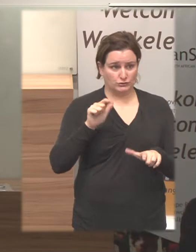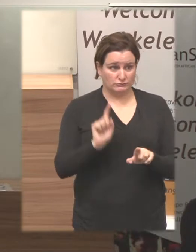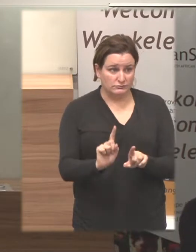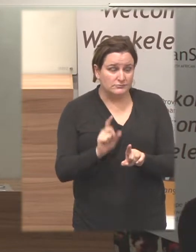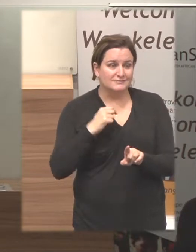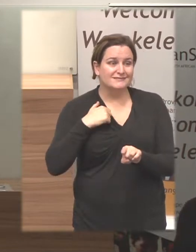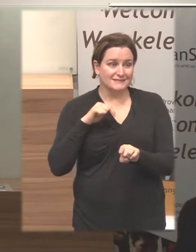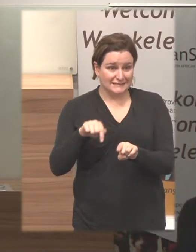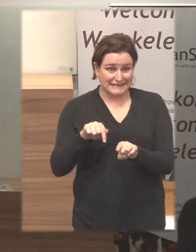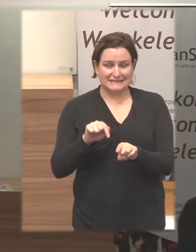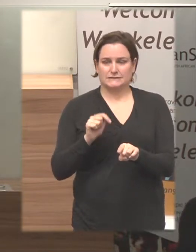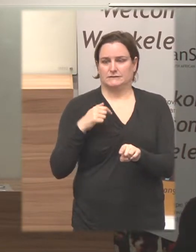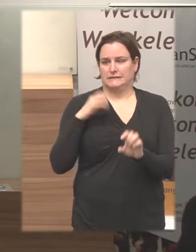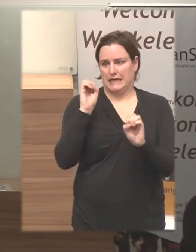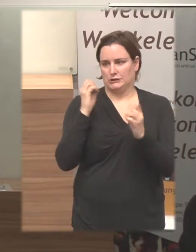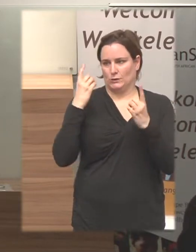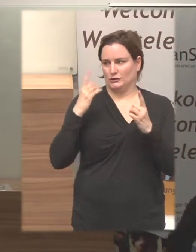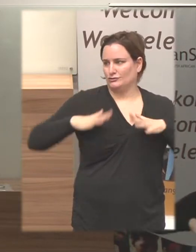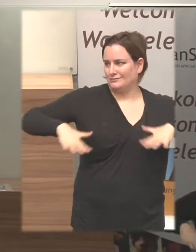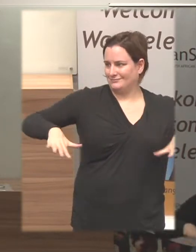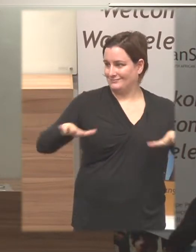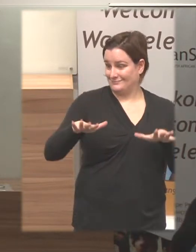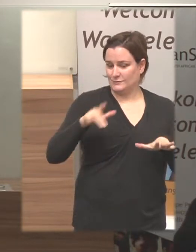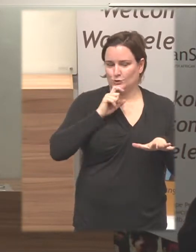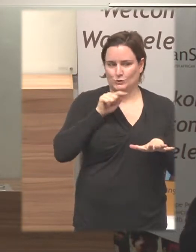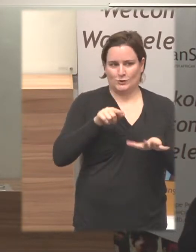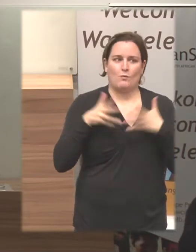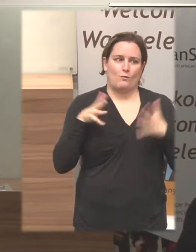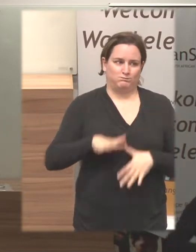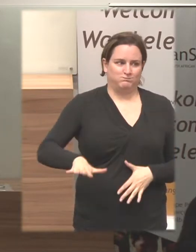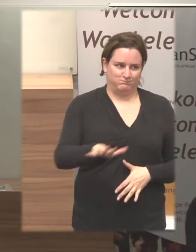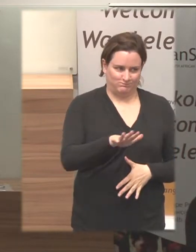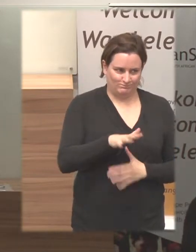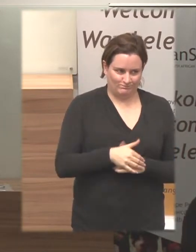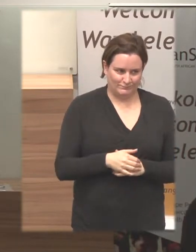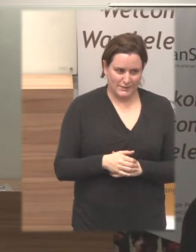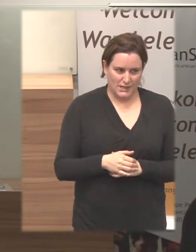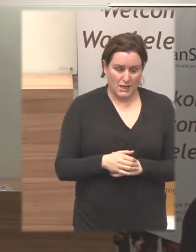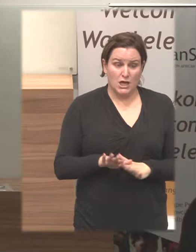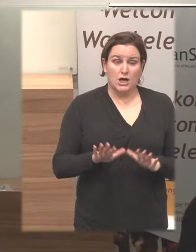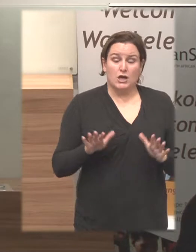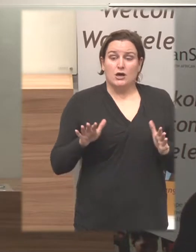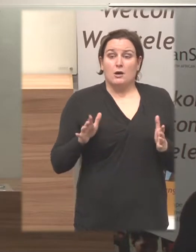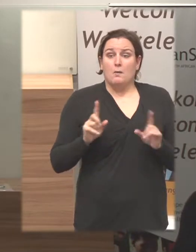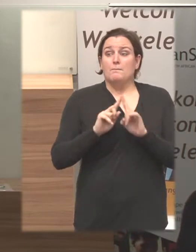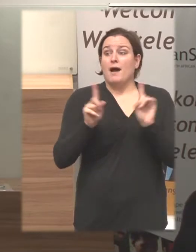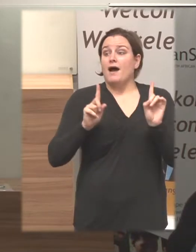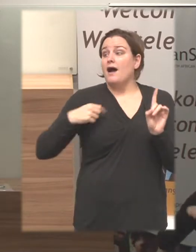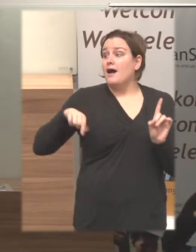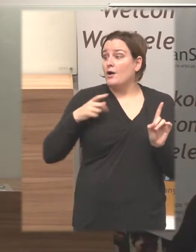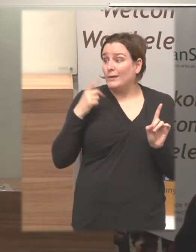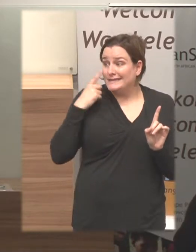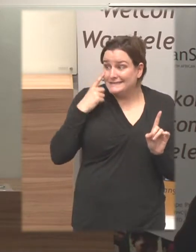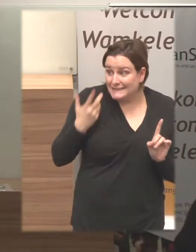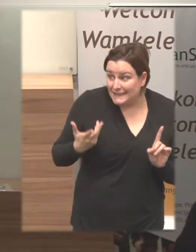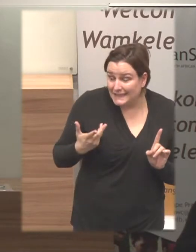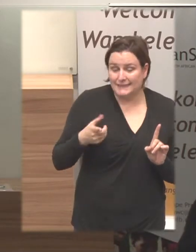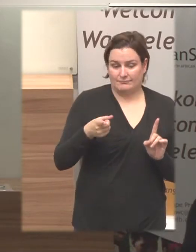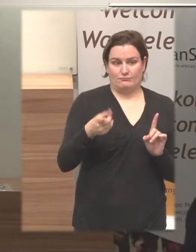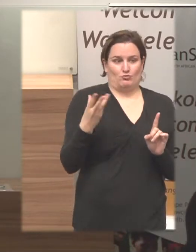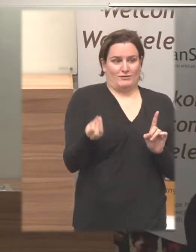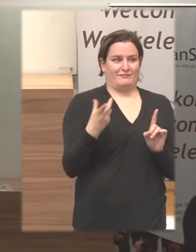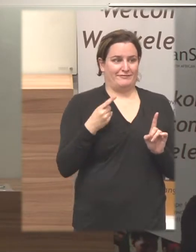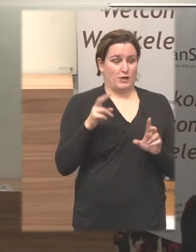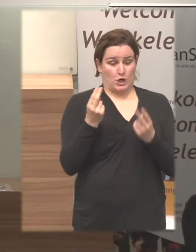in educational settings or pedagogical settings. But what we can see is that when you have an explosion of